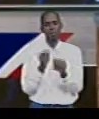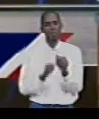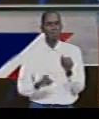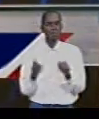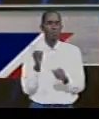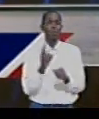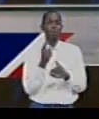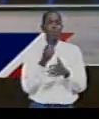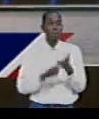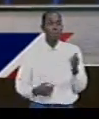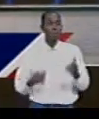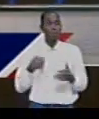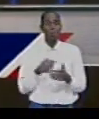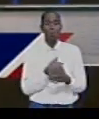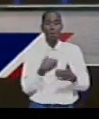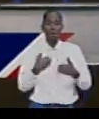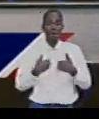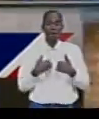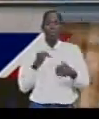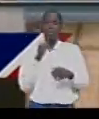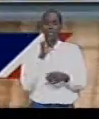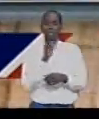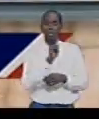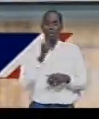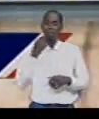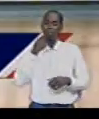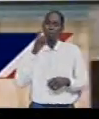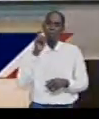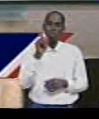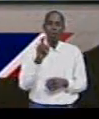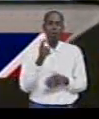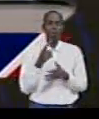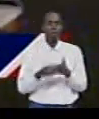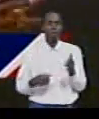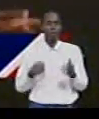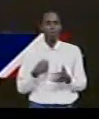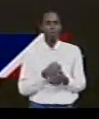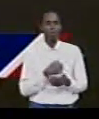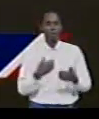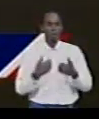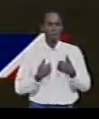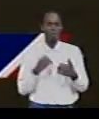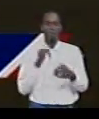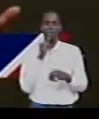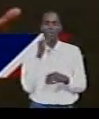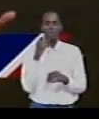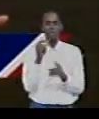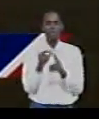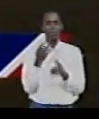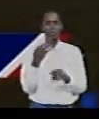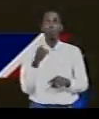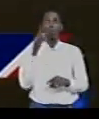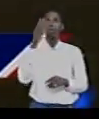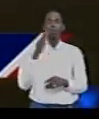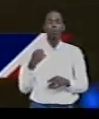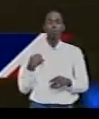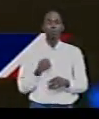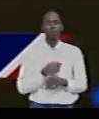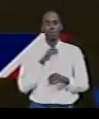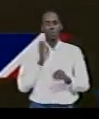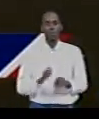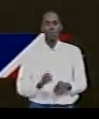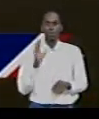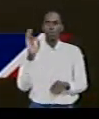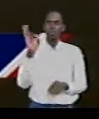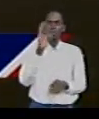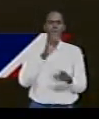have is a decree. What we have is the word of God, and we deliver to every